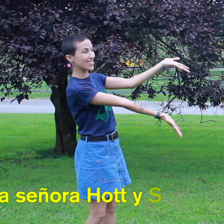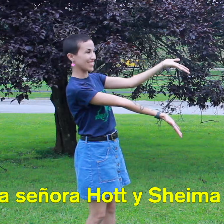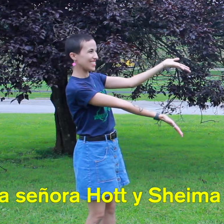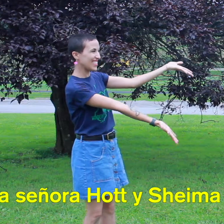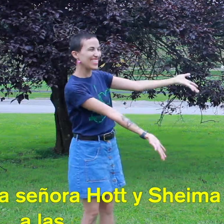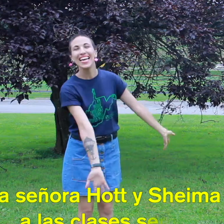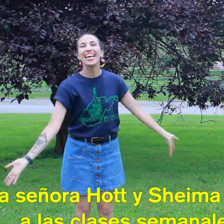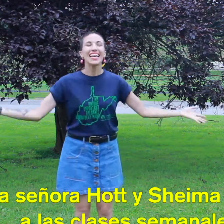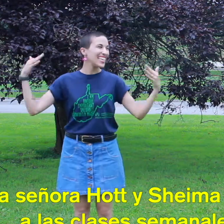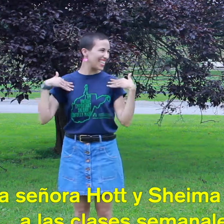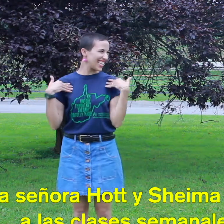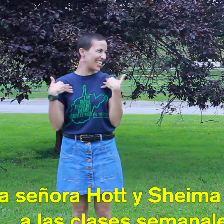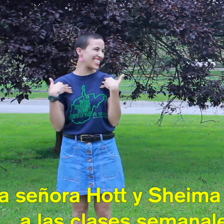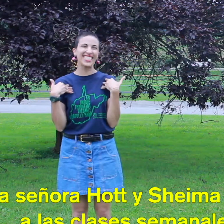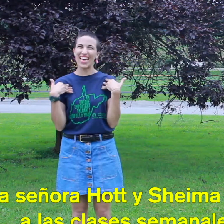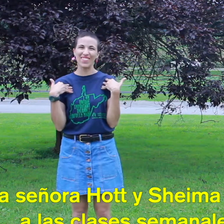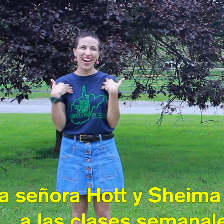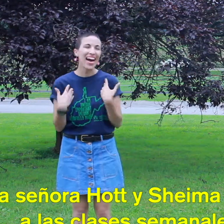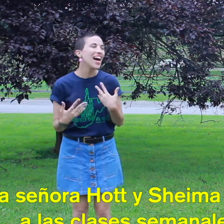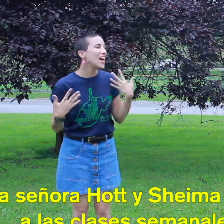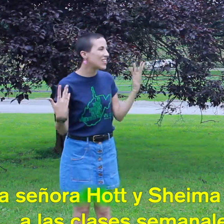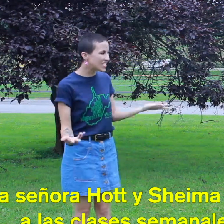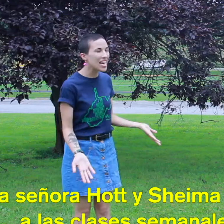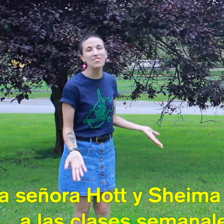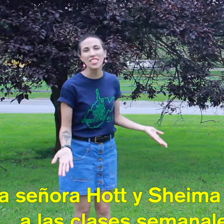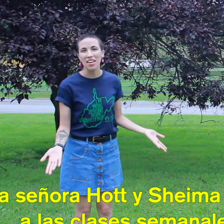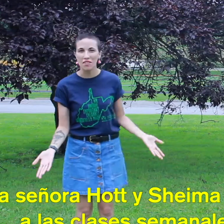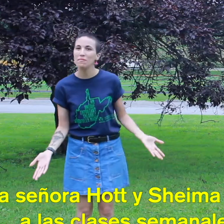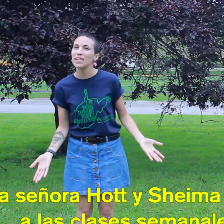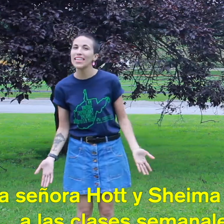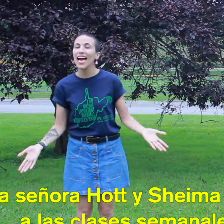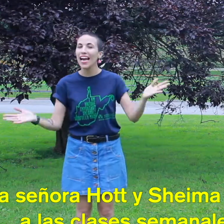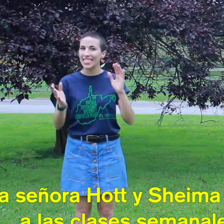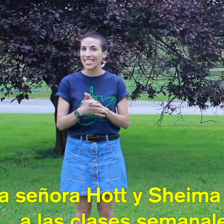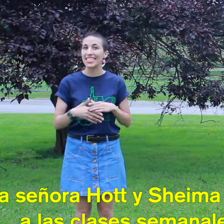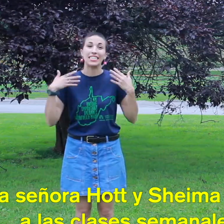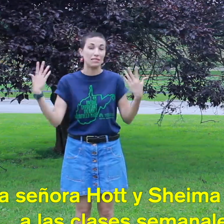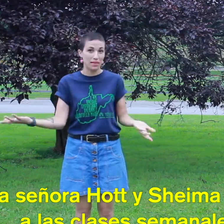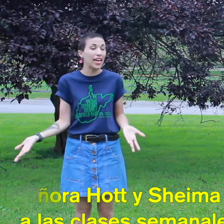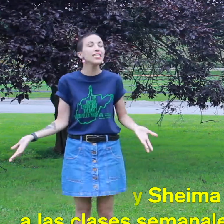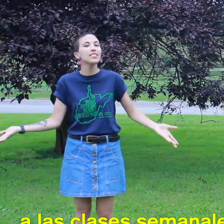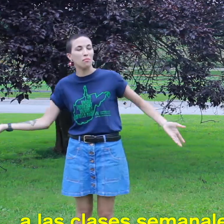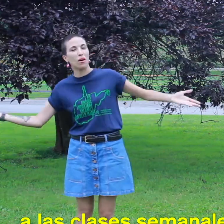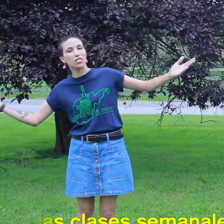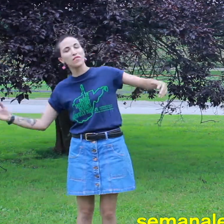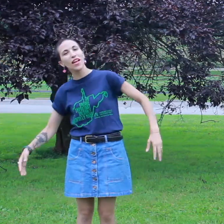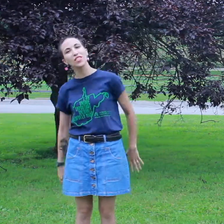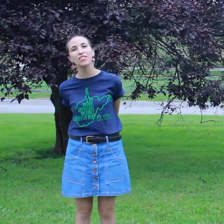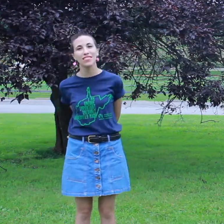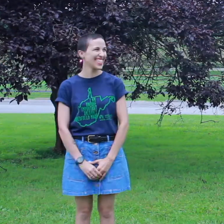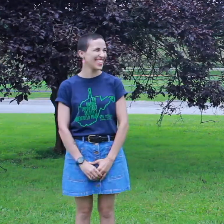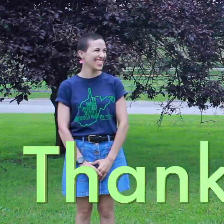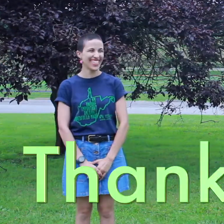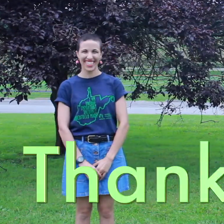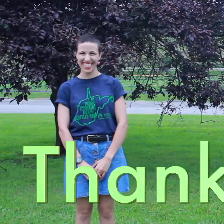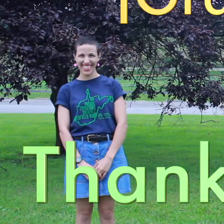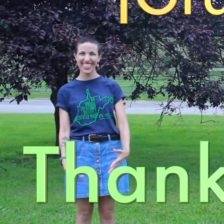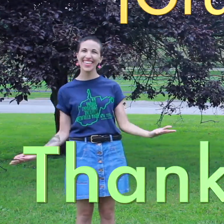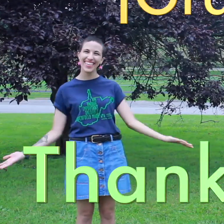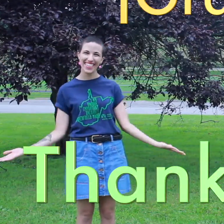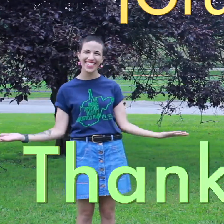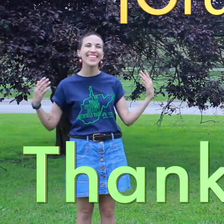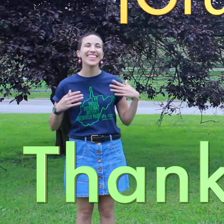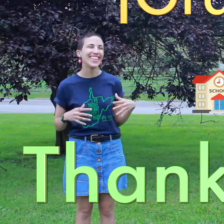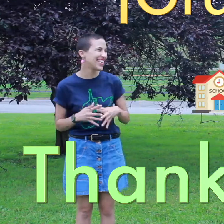Hot y Shayma, os damos la bienvenida a las clases semanales de positive action. Thank you